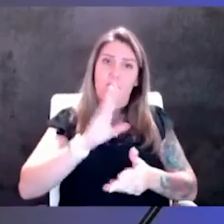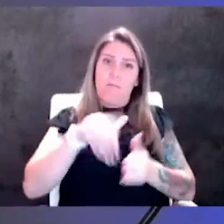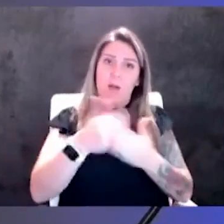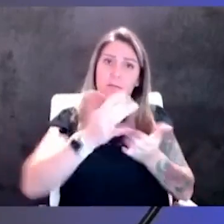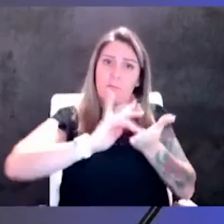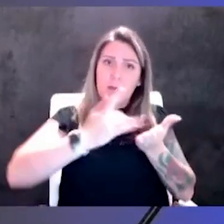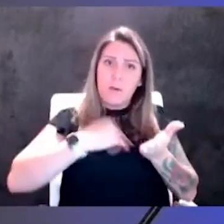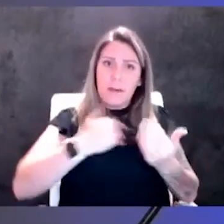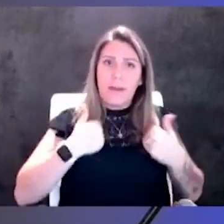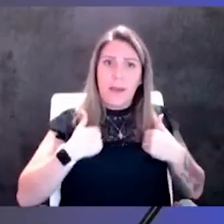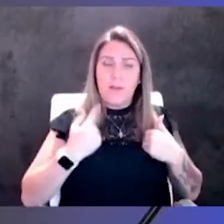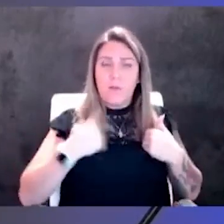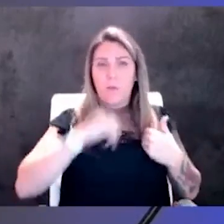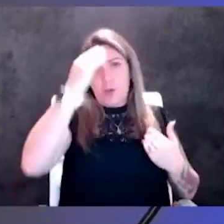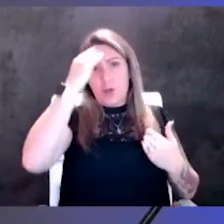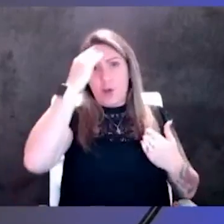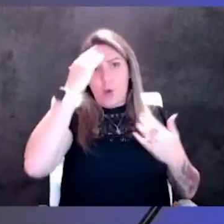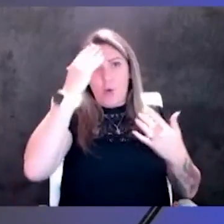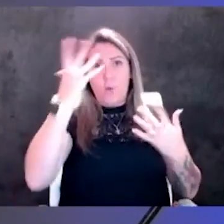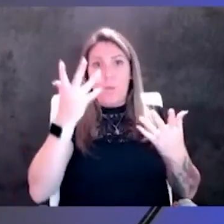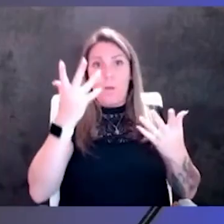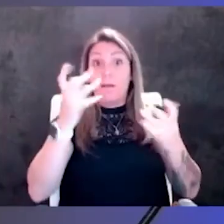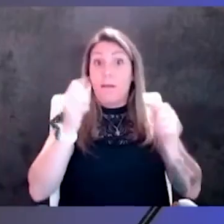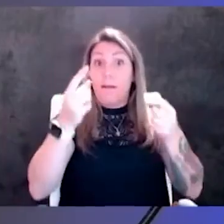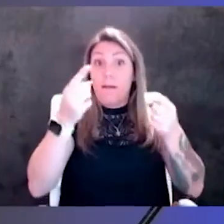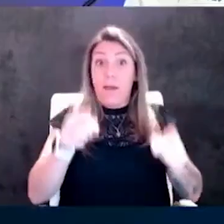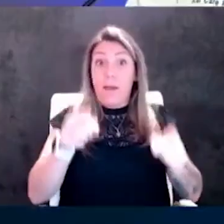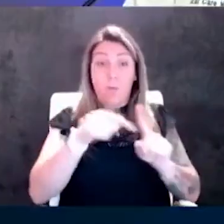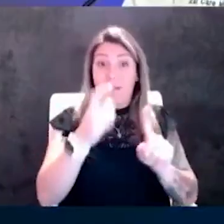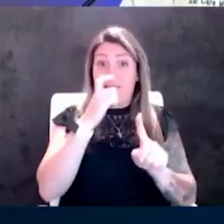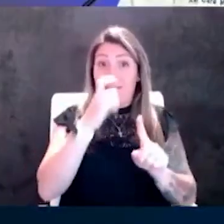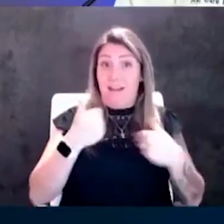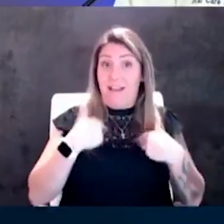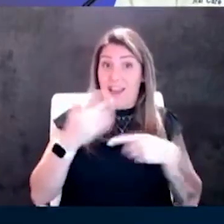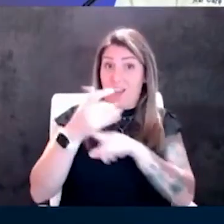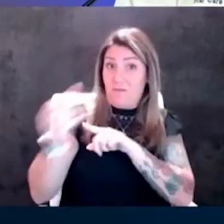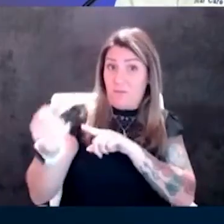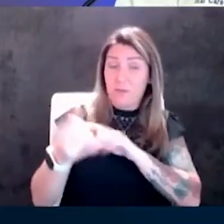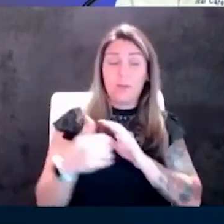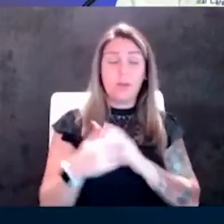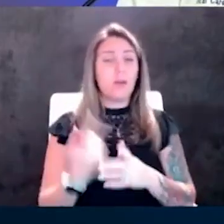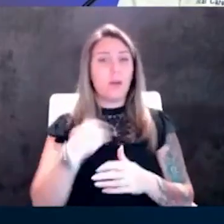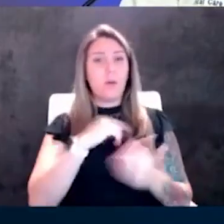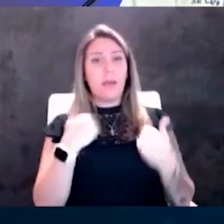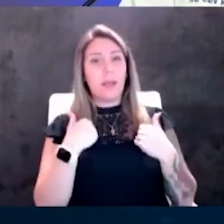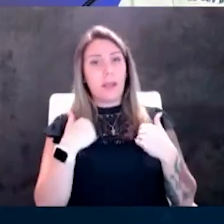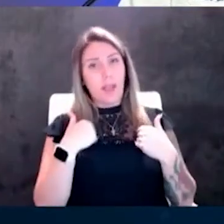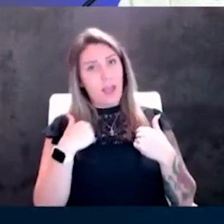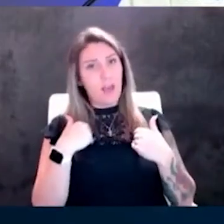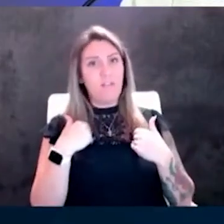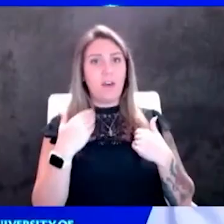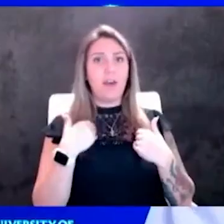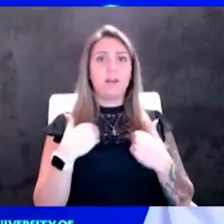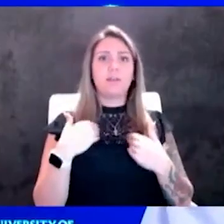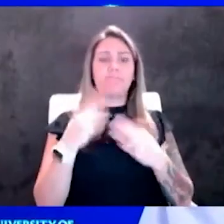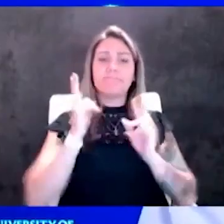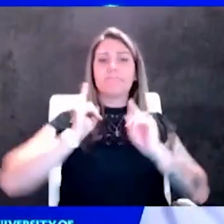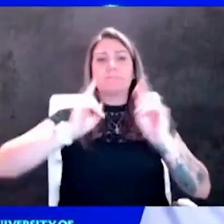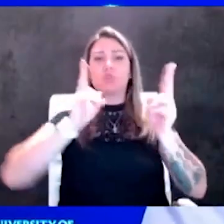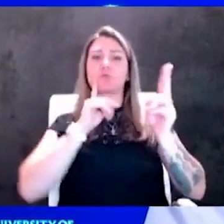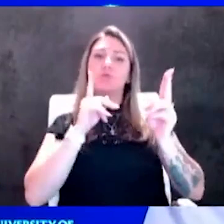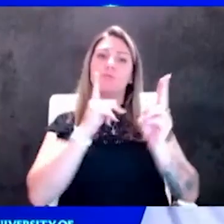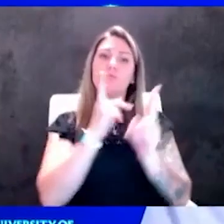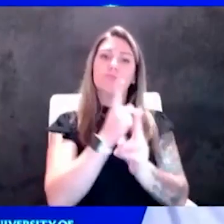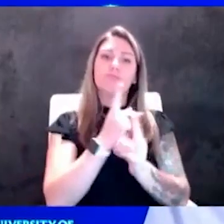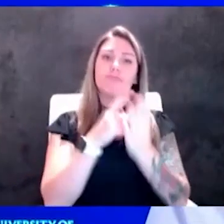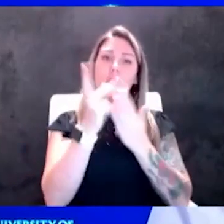happen when we don't have them. Yeah, we have a rugged antibiotic stewardship program here with our ID physicians led by Nikki Wilson, and we